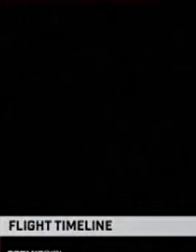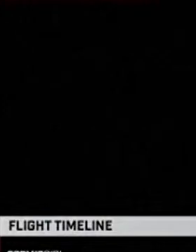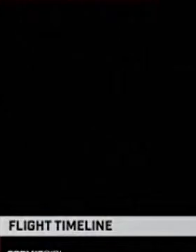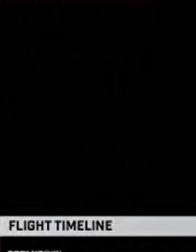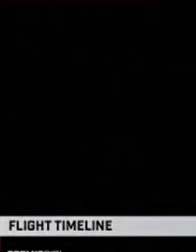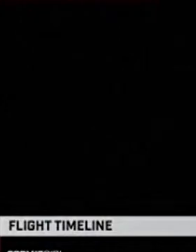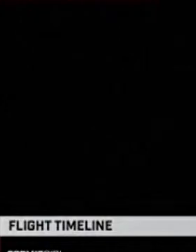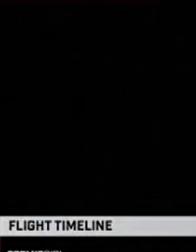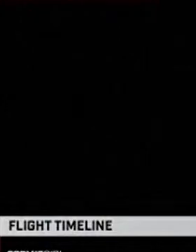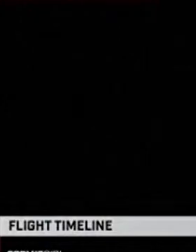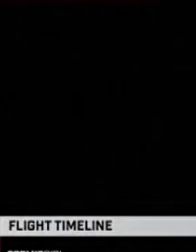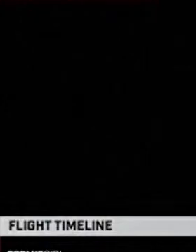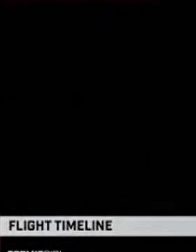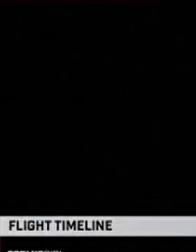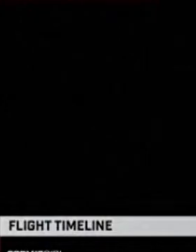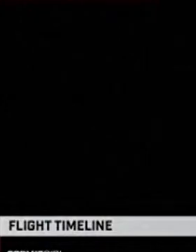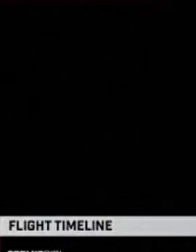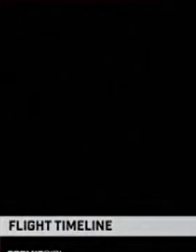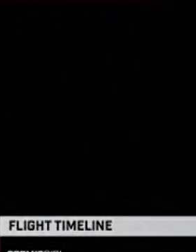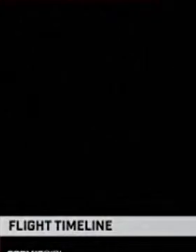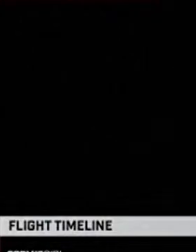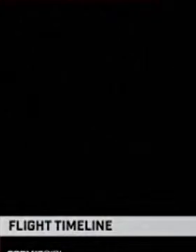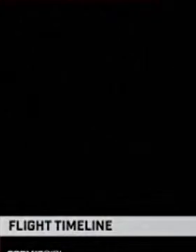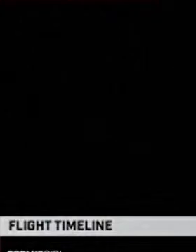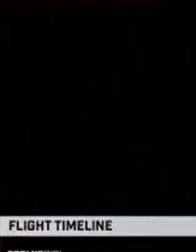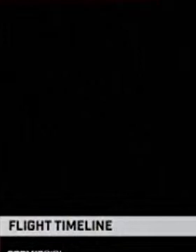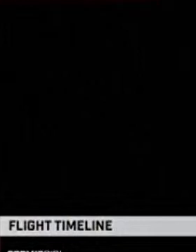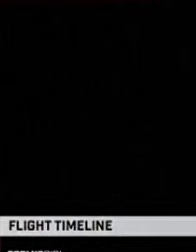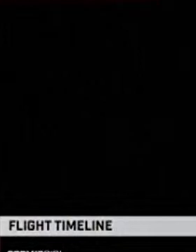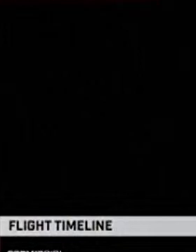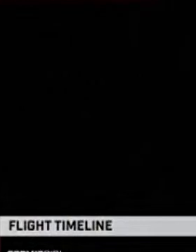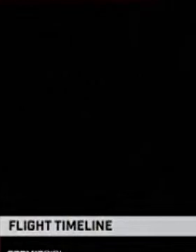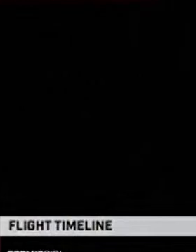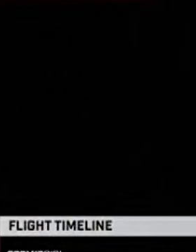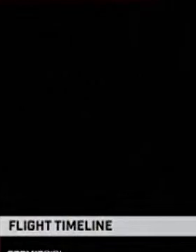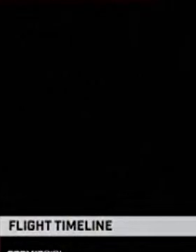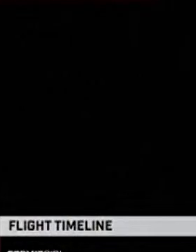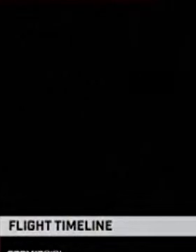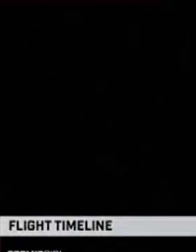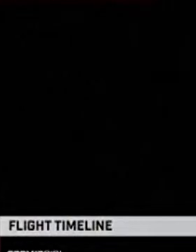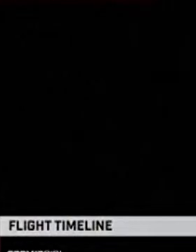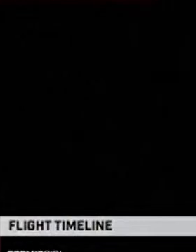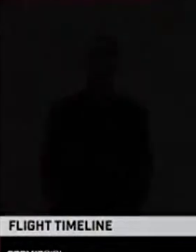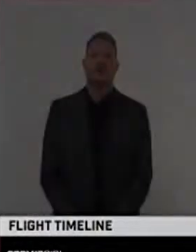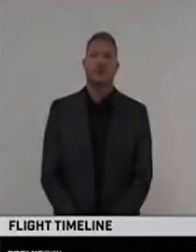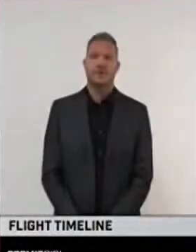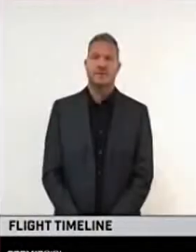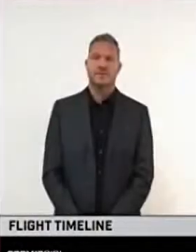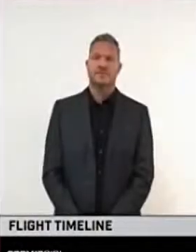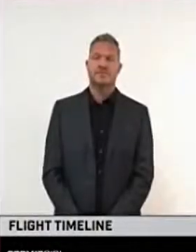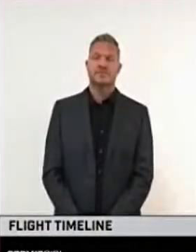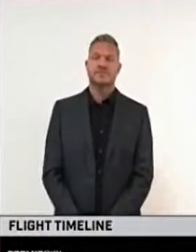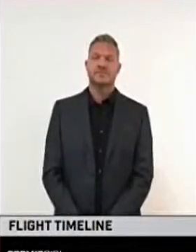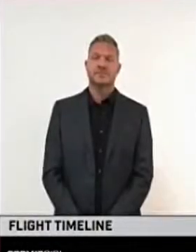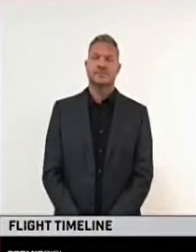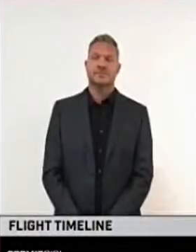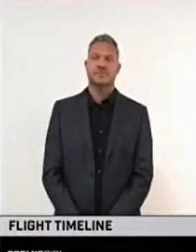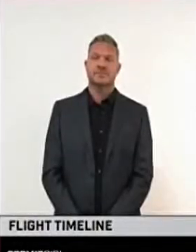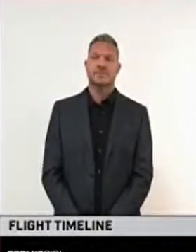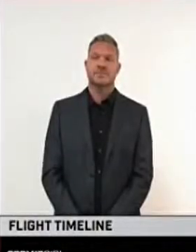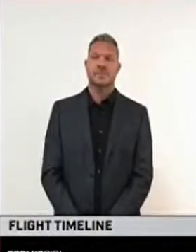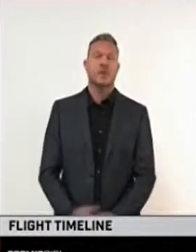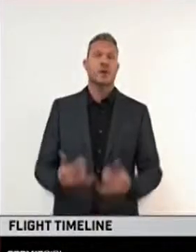Stage 1. We are level up, and we have a pretty good view up here. Base copies. So as